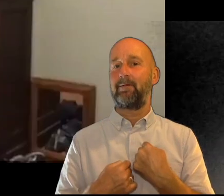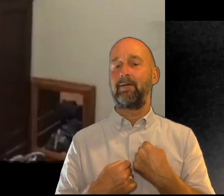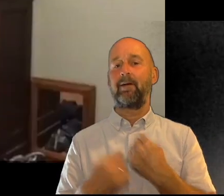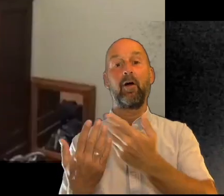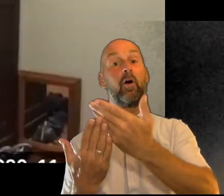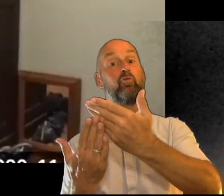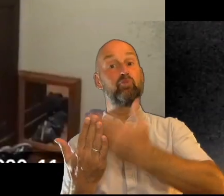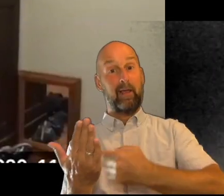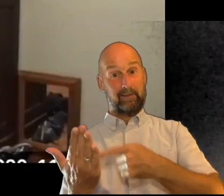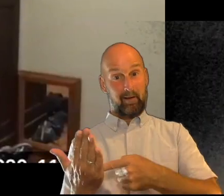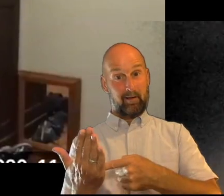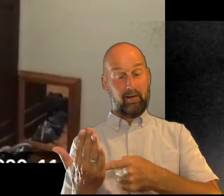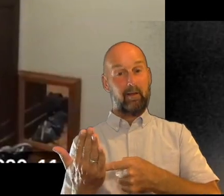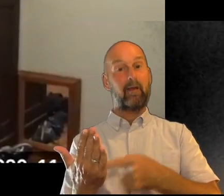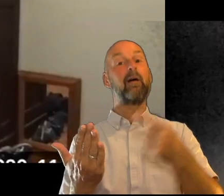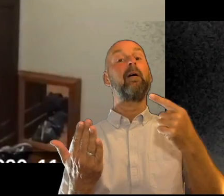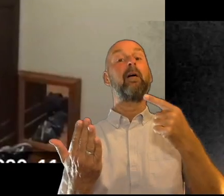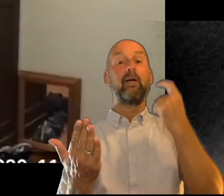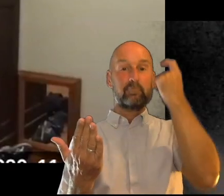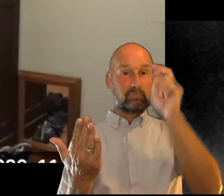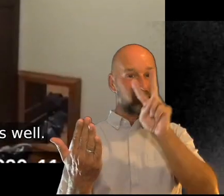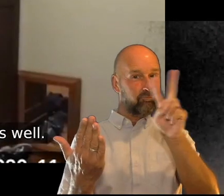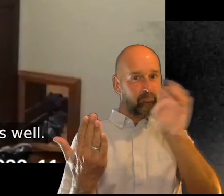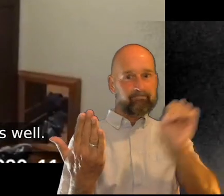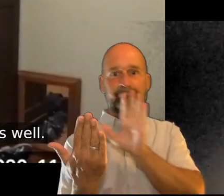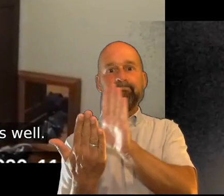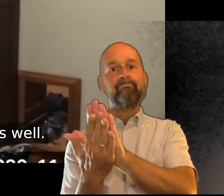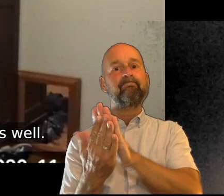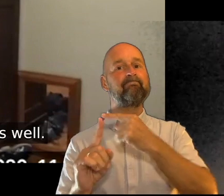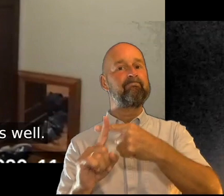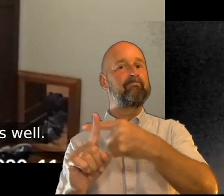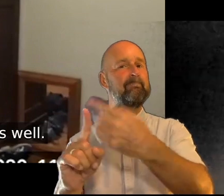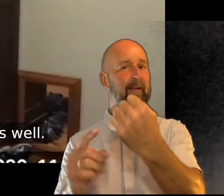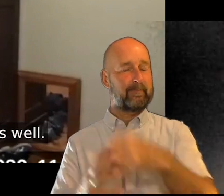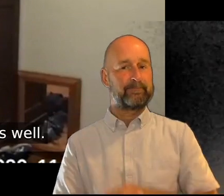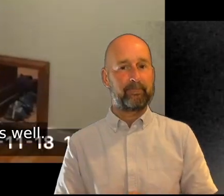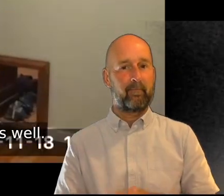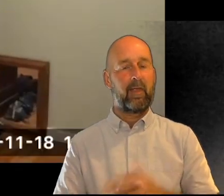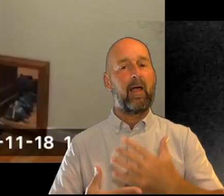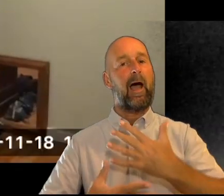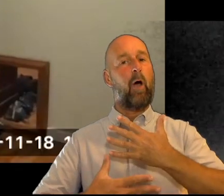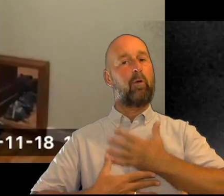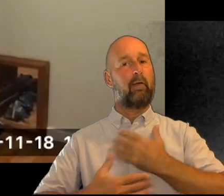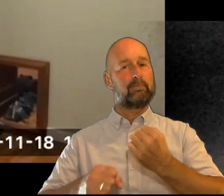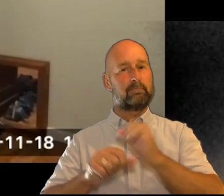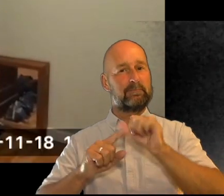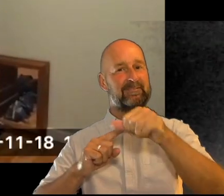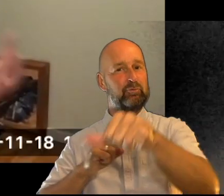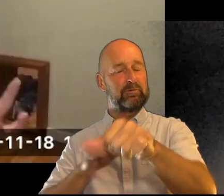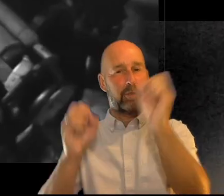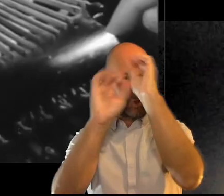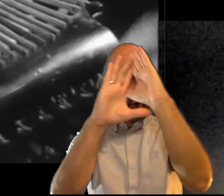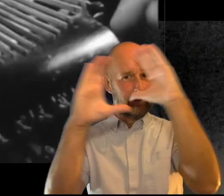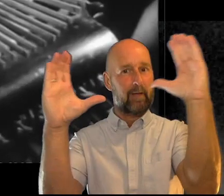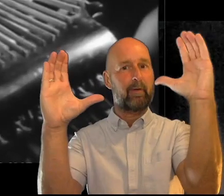think writing is a way of channeling that into something more constructive as well. I'd love to write a series, I'd love to create